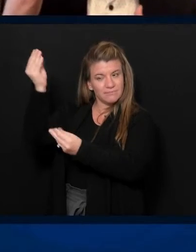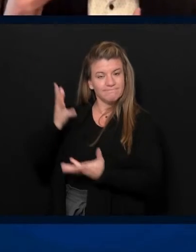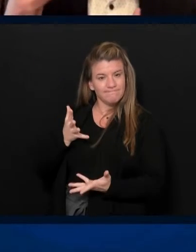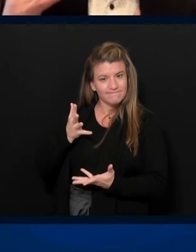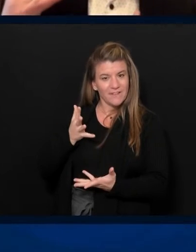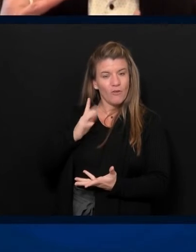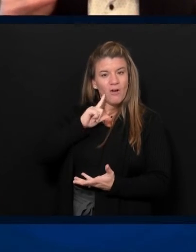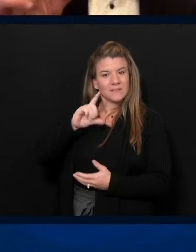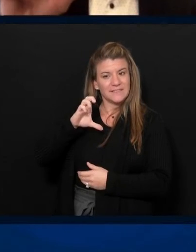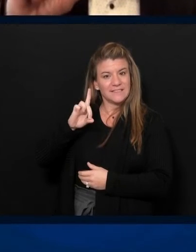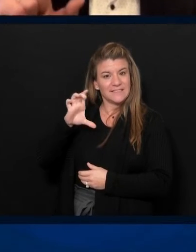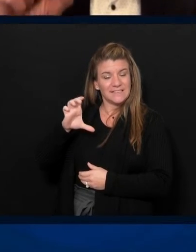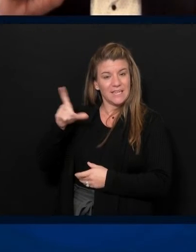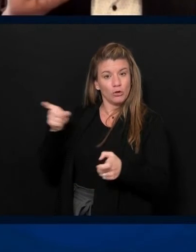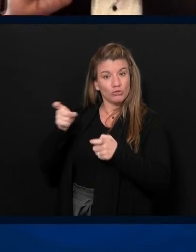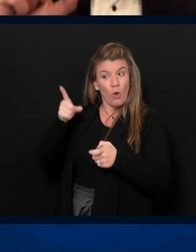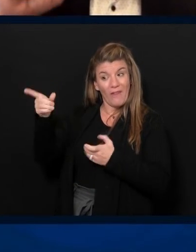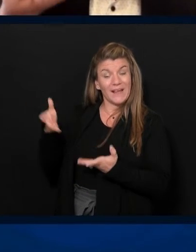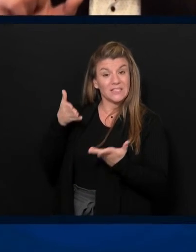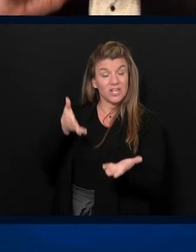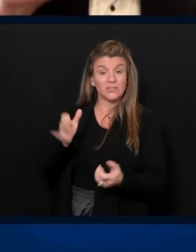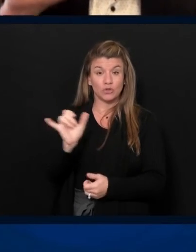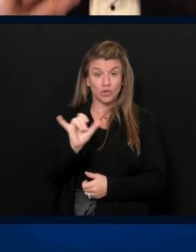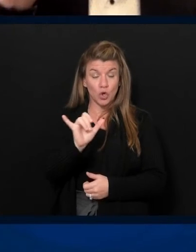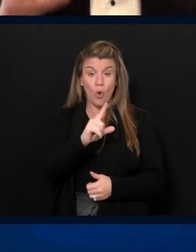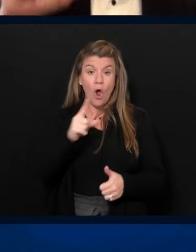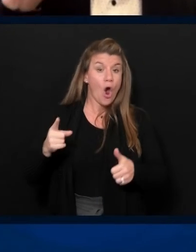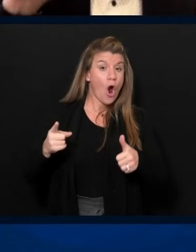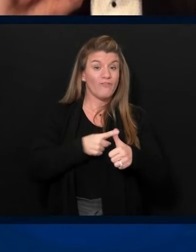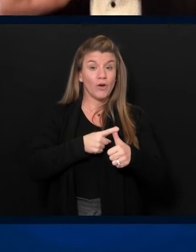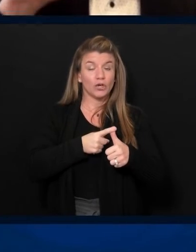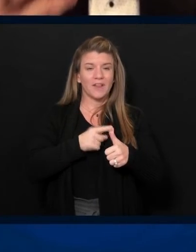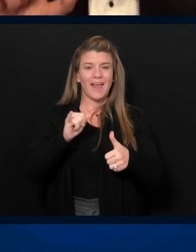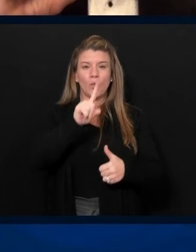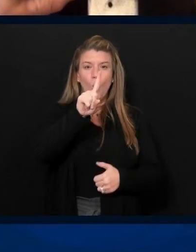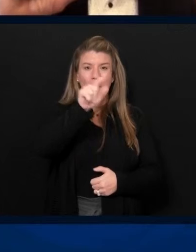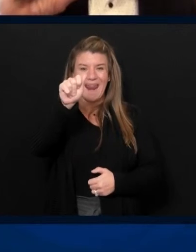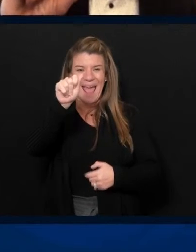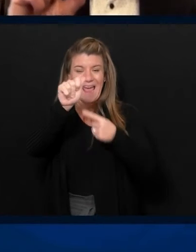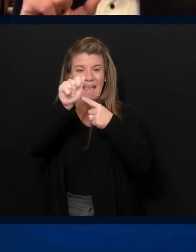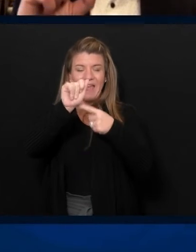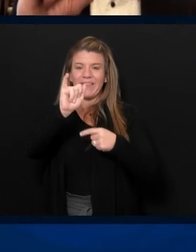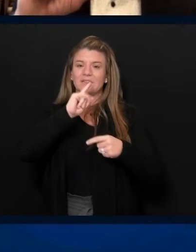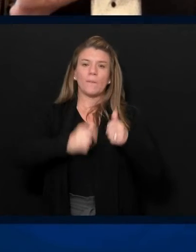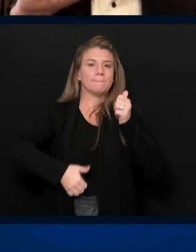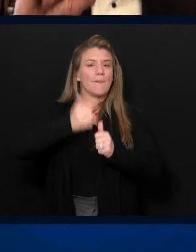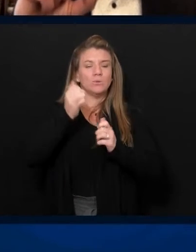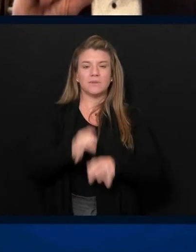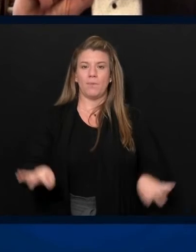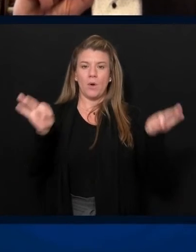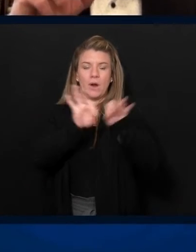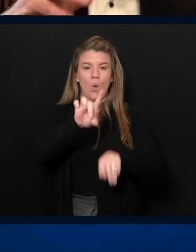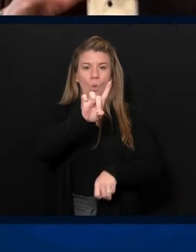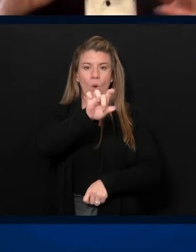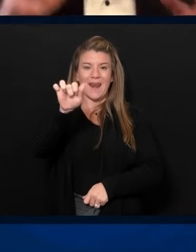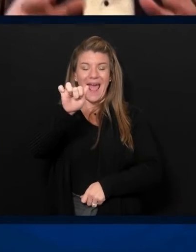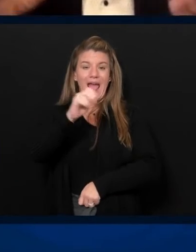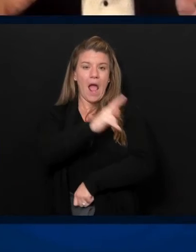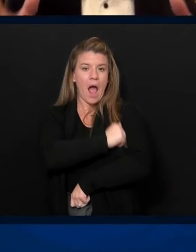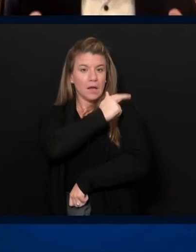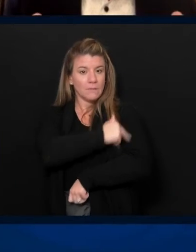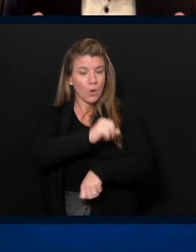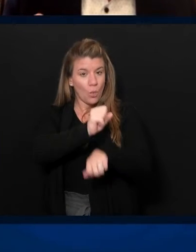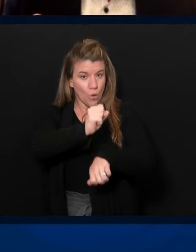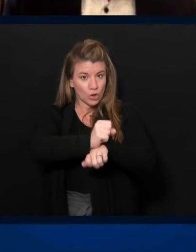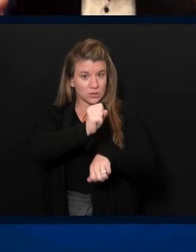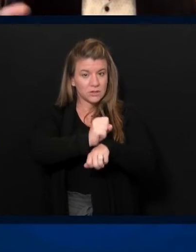the Centers for Disease Control suggested, in our first 1A, our most important category, is hospital workers in acute